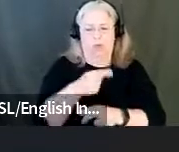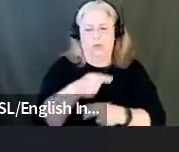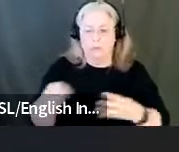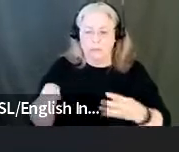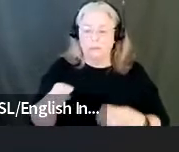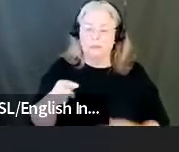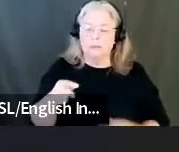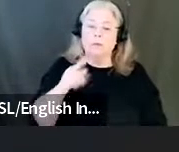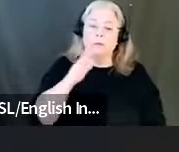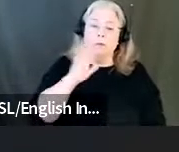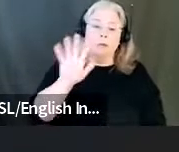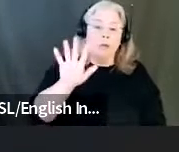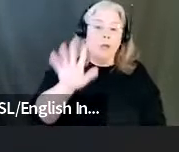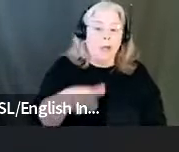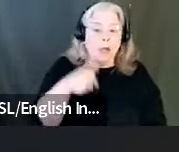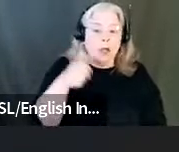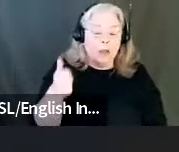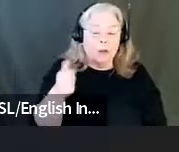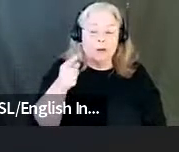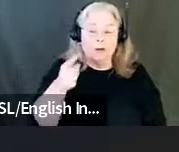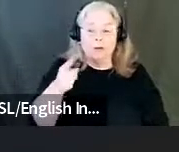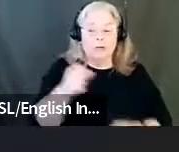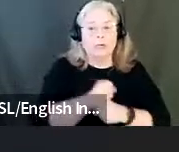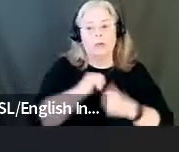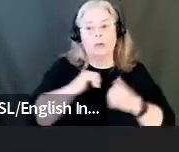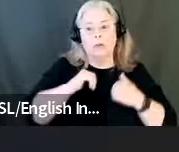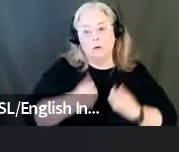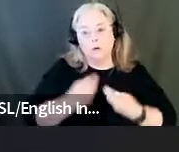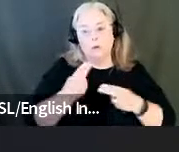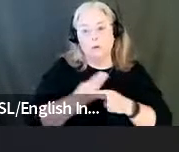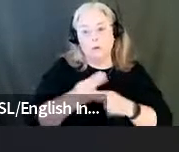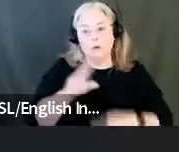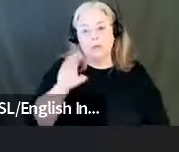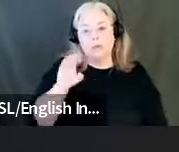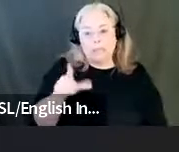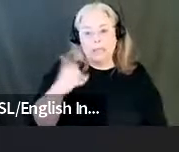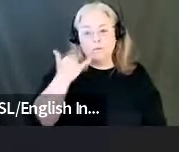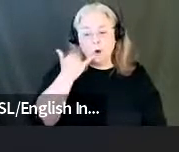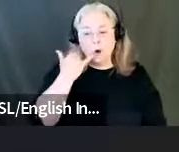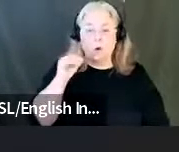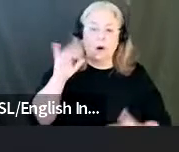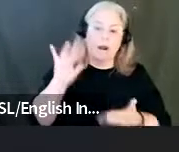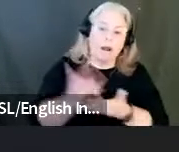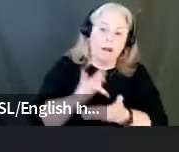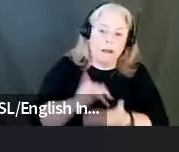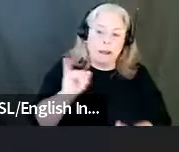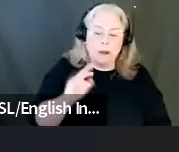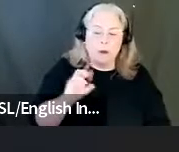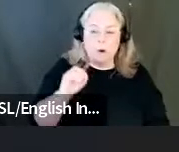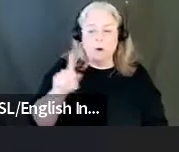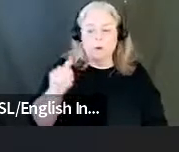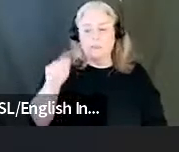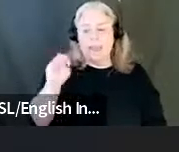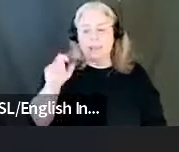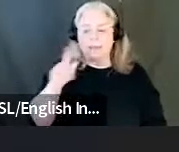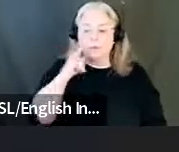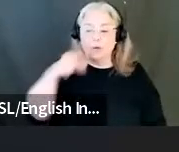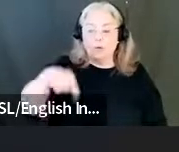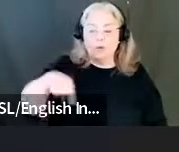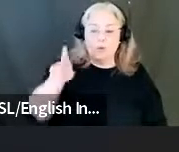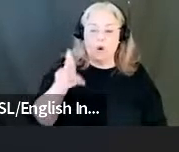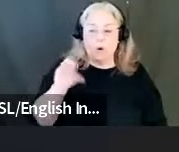But here's the other thing is, let's say you're getting tired of using your cell phone or an iPad or a tablet to scan the QR